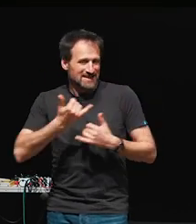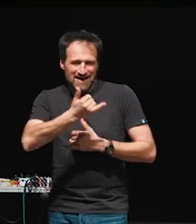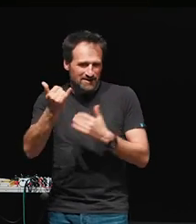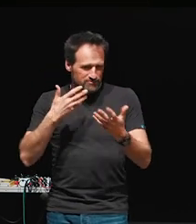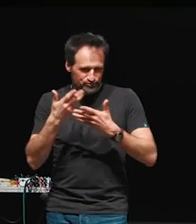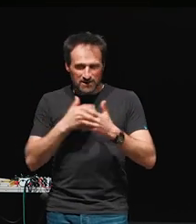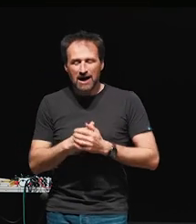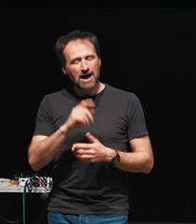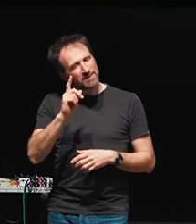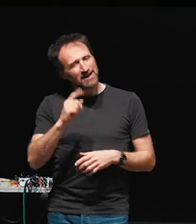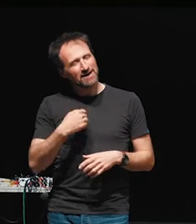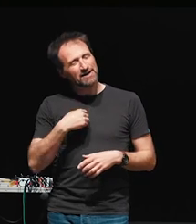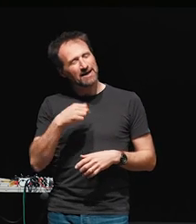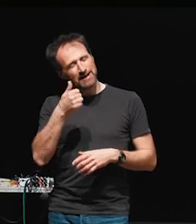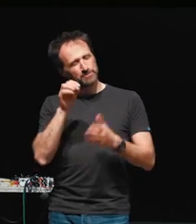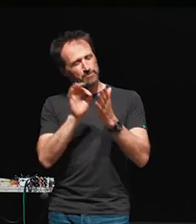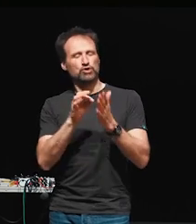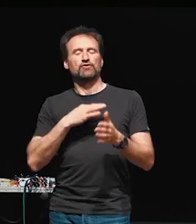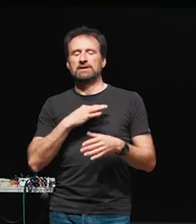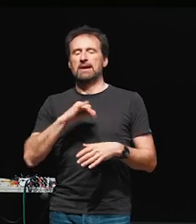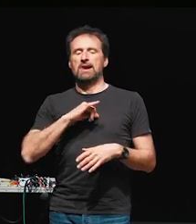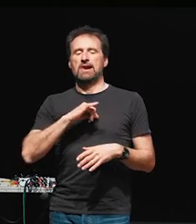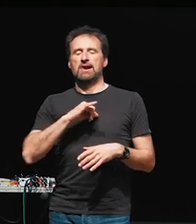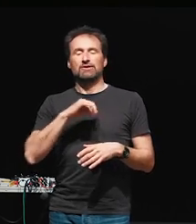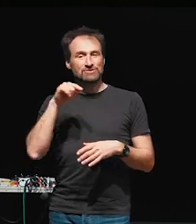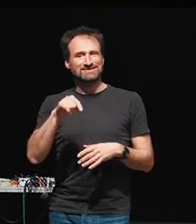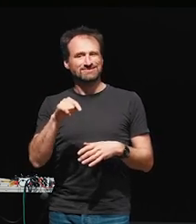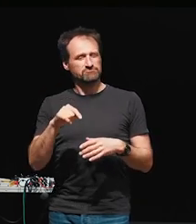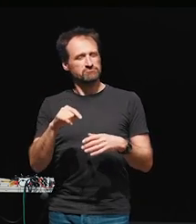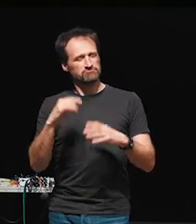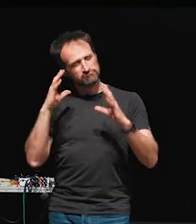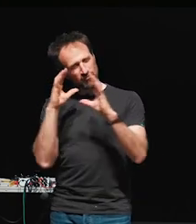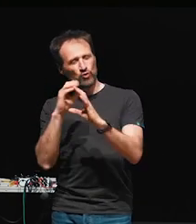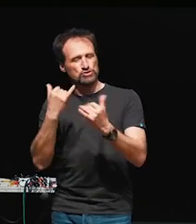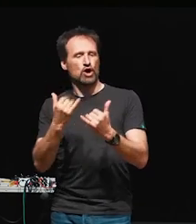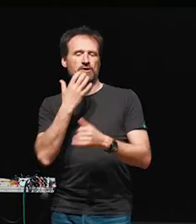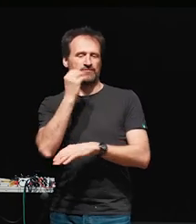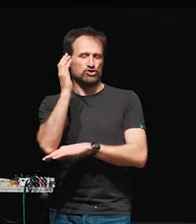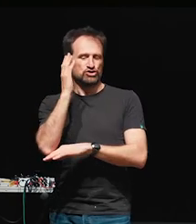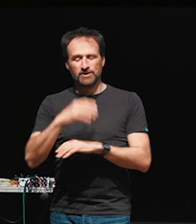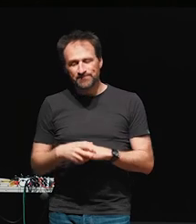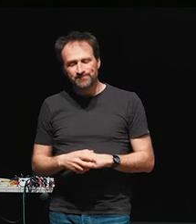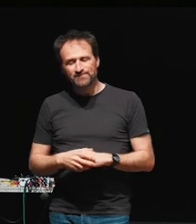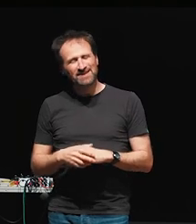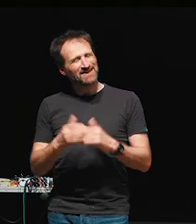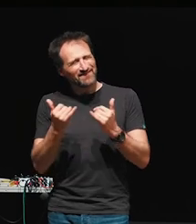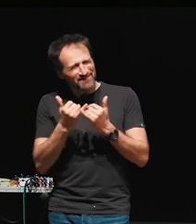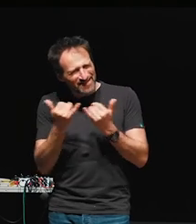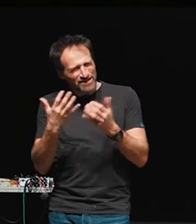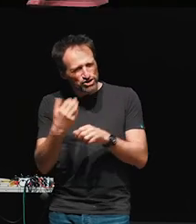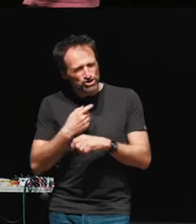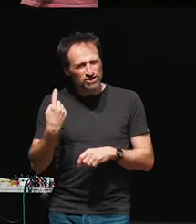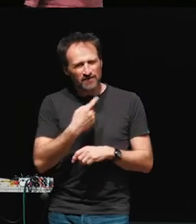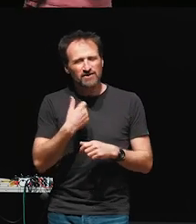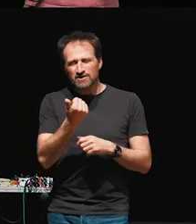one part that I find particularly interesting and is going to be the focus of this talk today. And that is, how do we ensure that